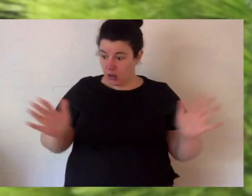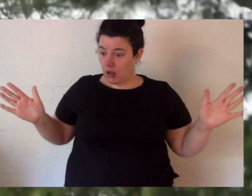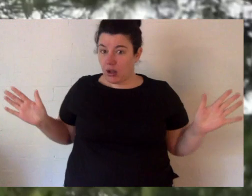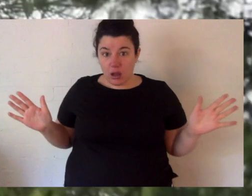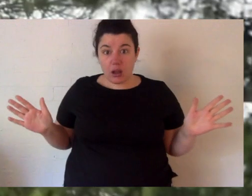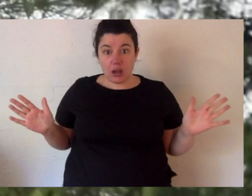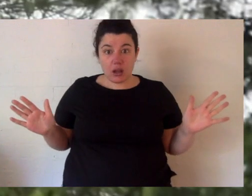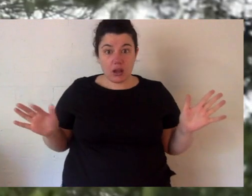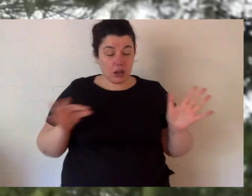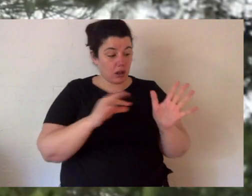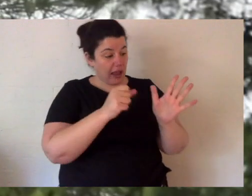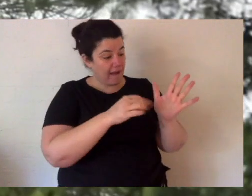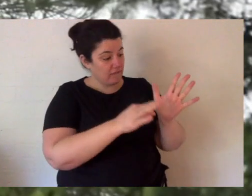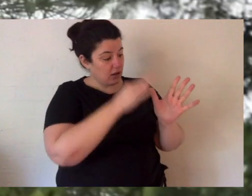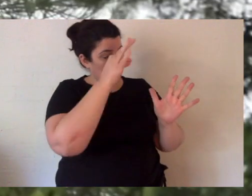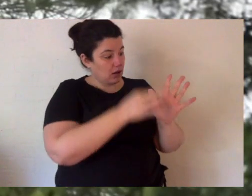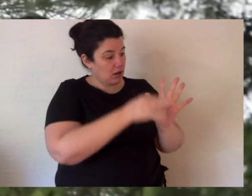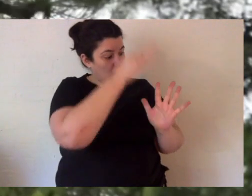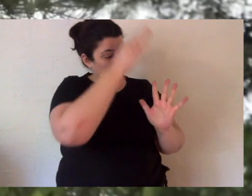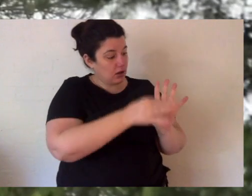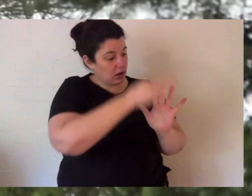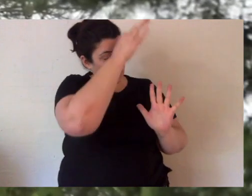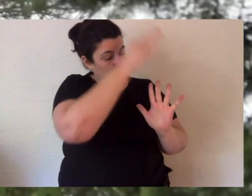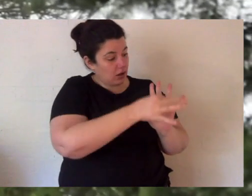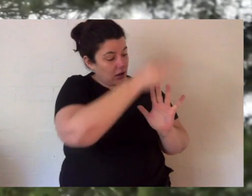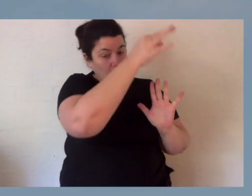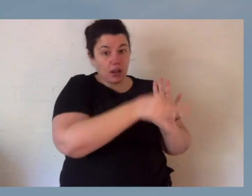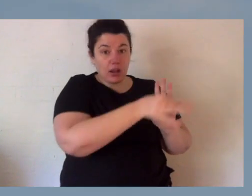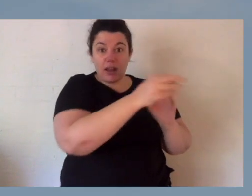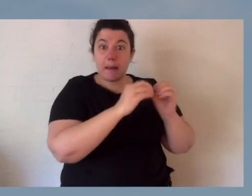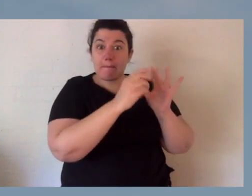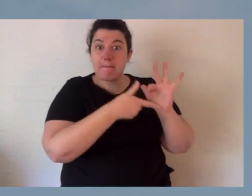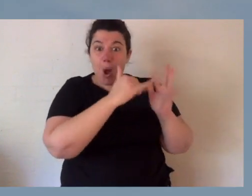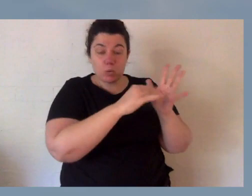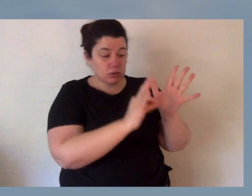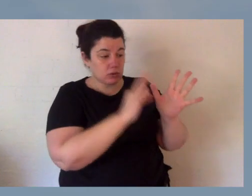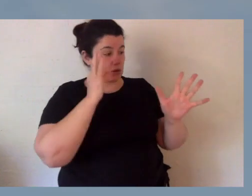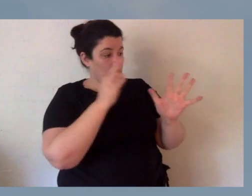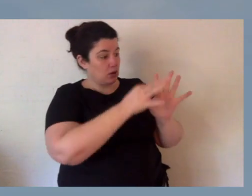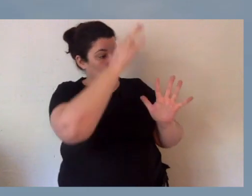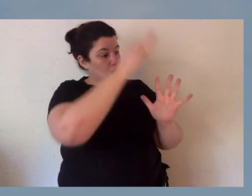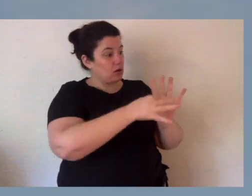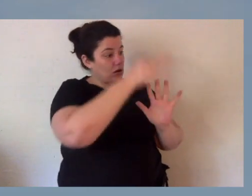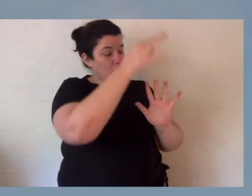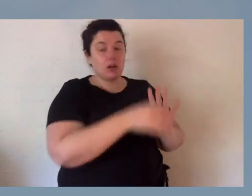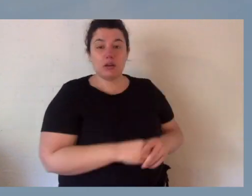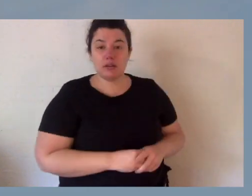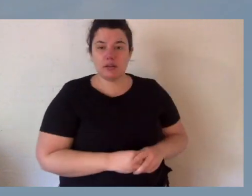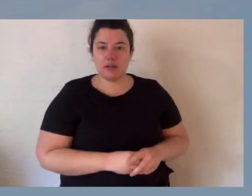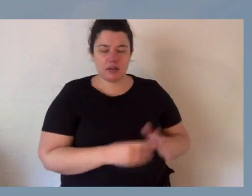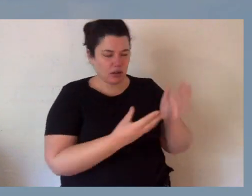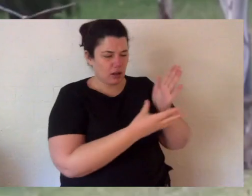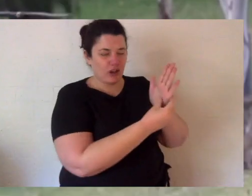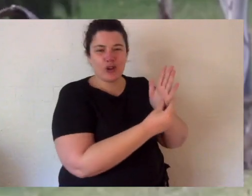wing unfolds, each of the fingers are long stretches and the bones are elongated. Now the skin on there